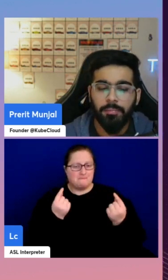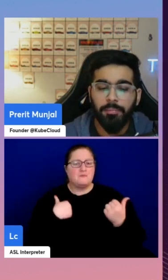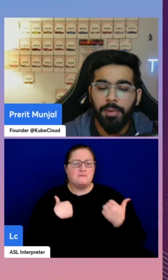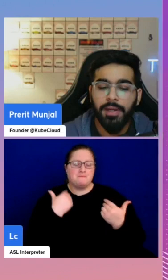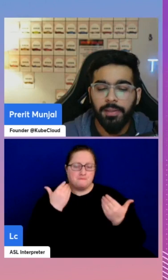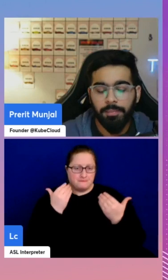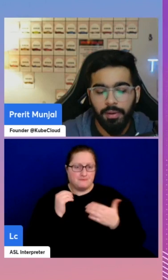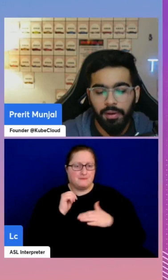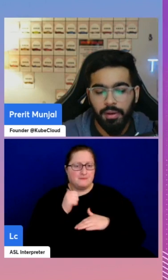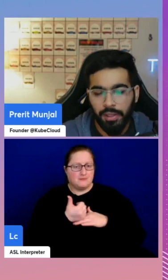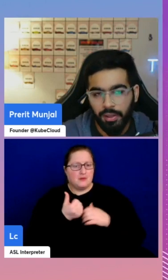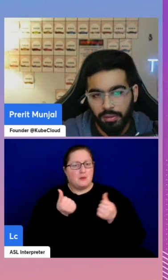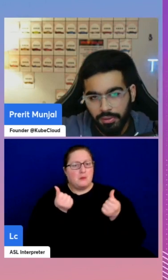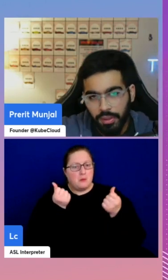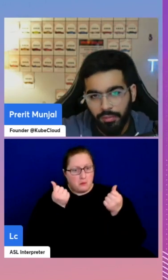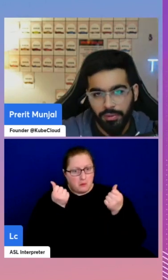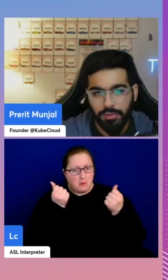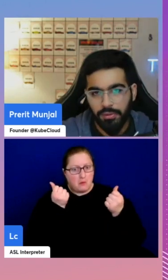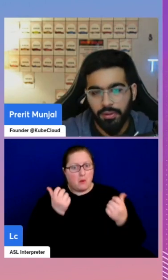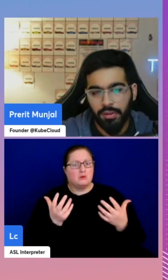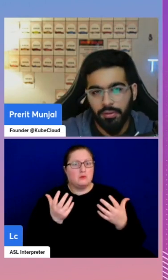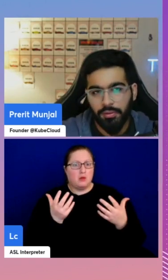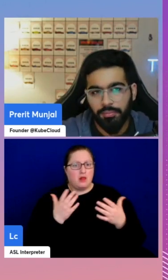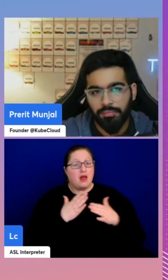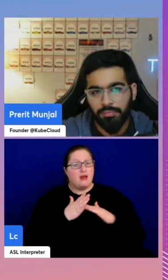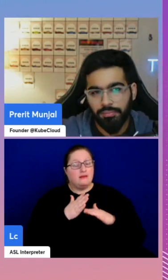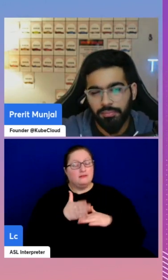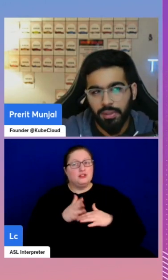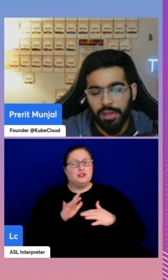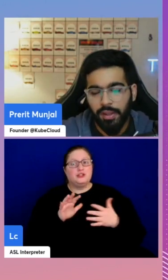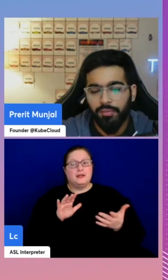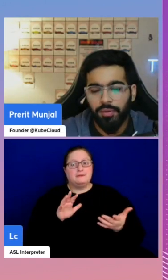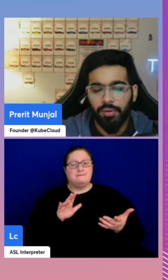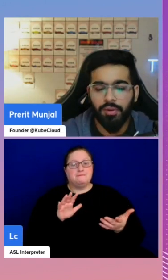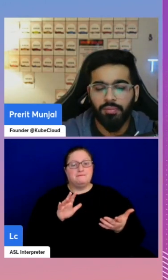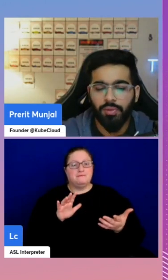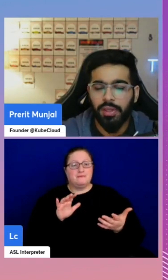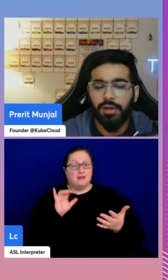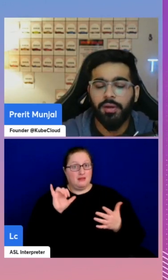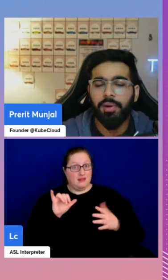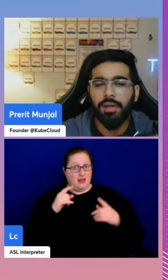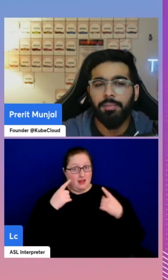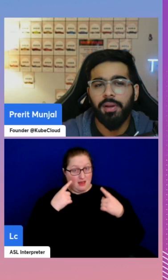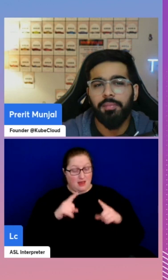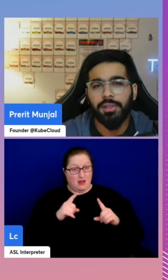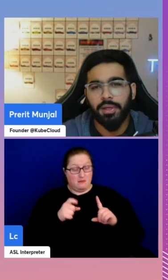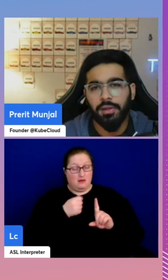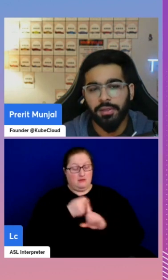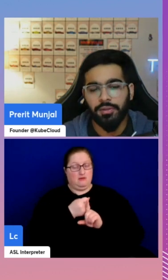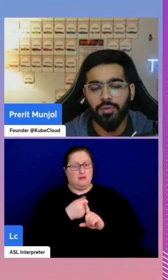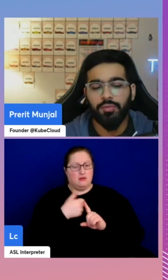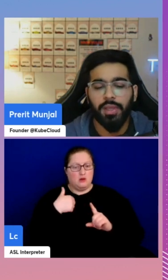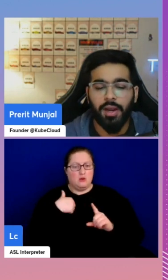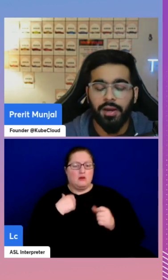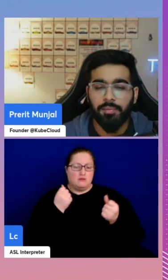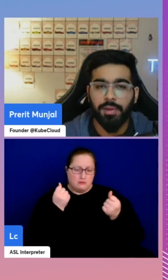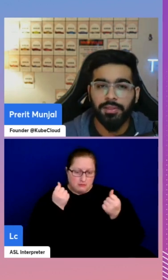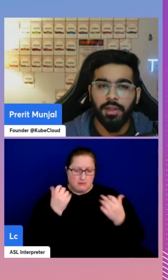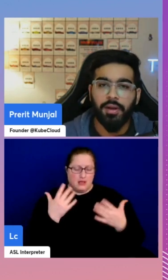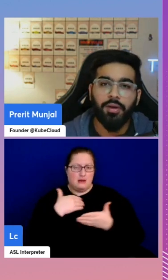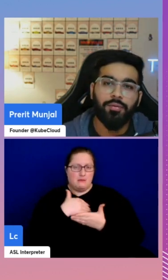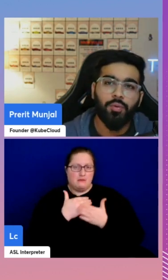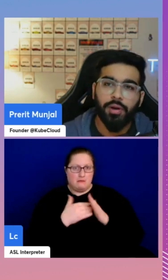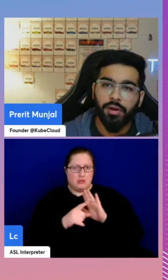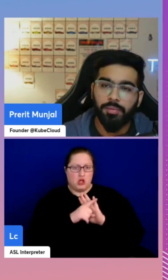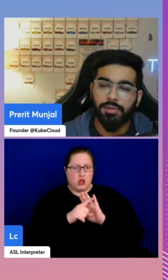created multiple, like, after the attack, we created multiple budget alerts. So we had a